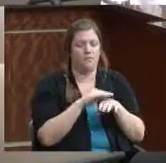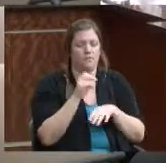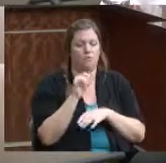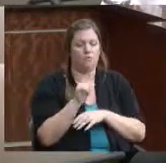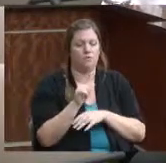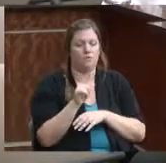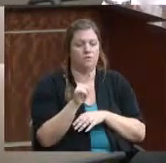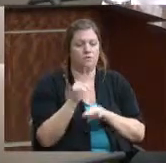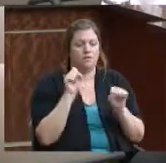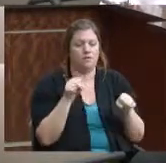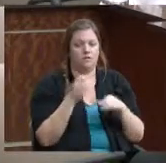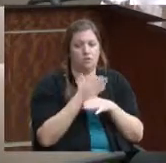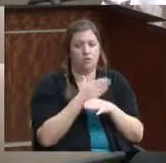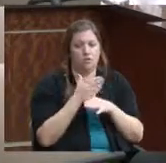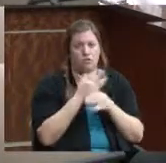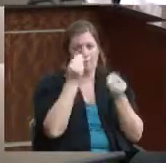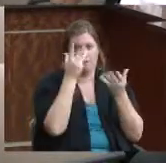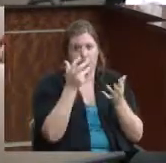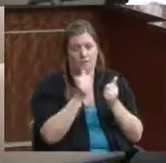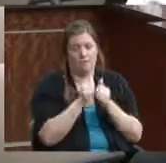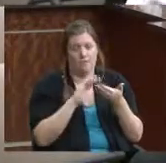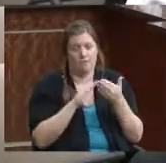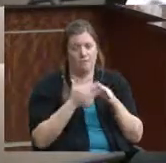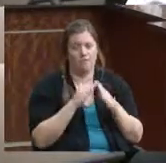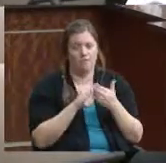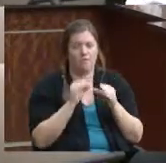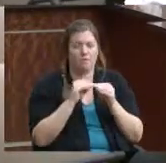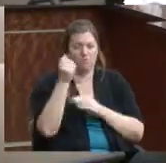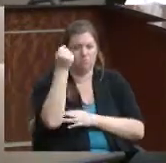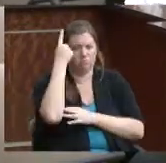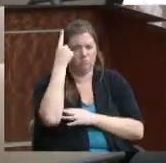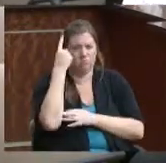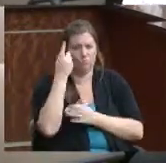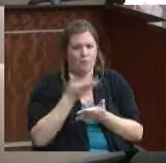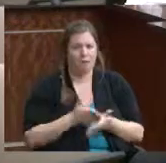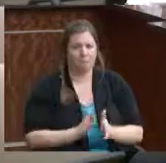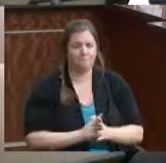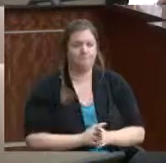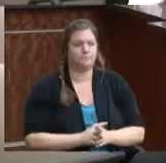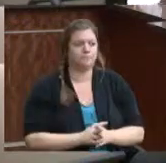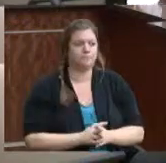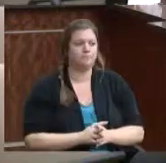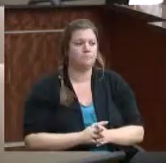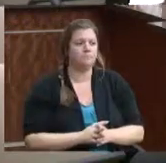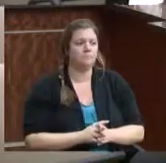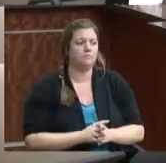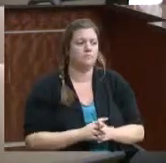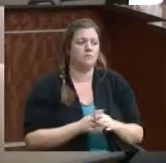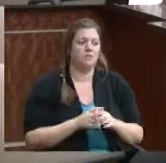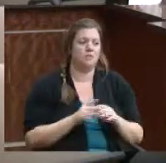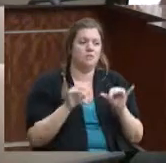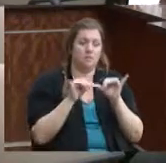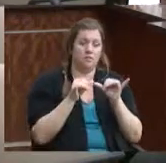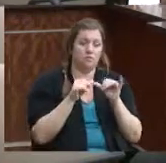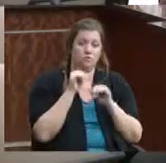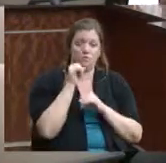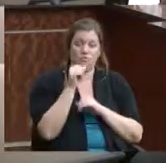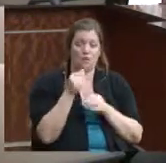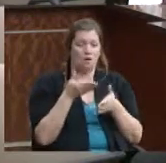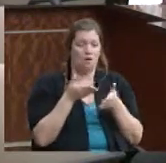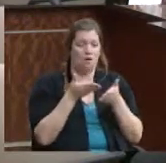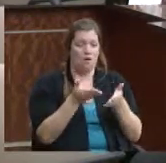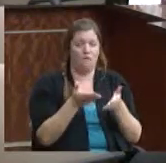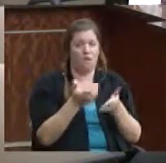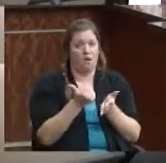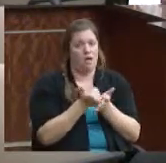proposal and could share the information with the community in a more comprehensive manner. The mitigation measures that are proposed do not offer